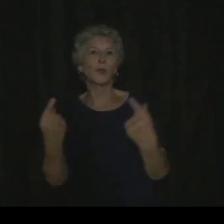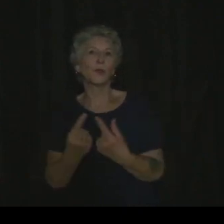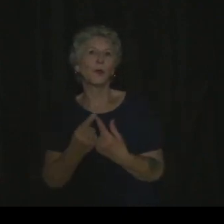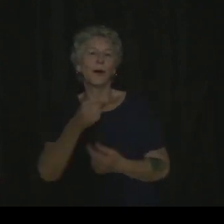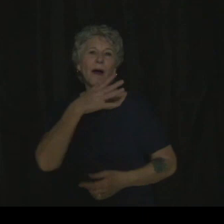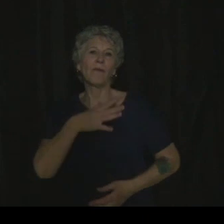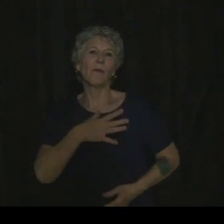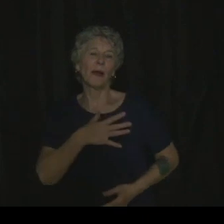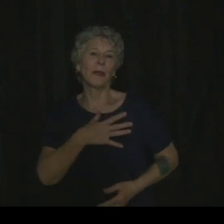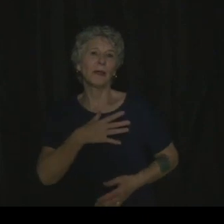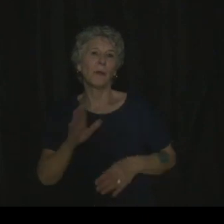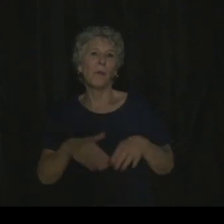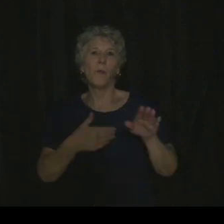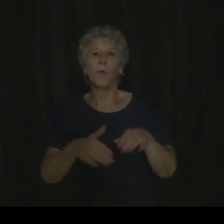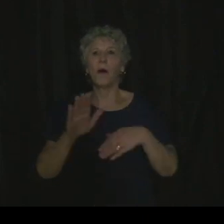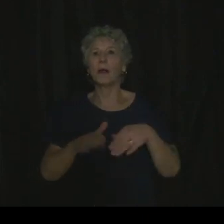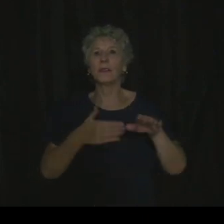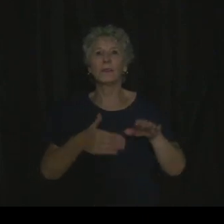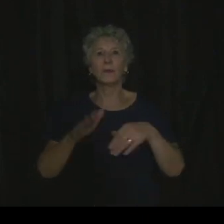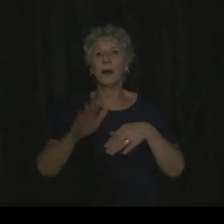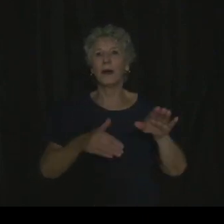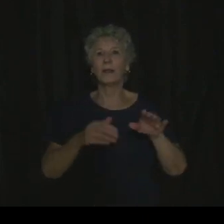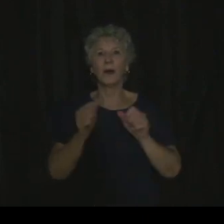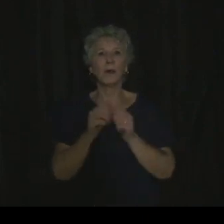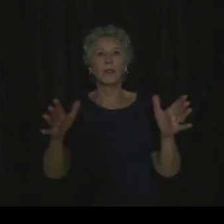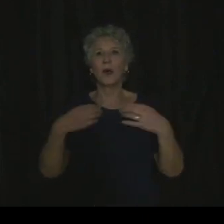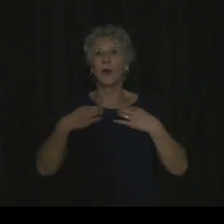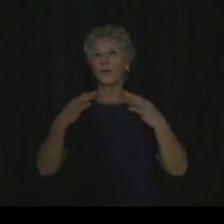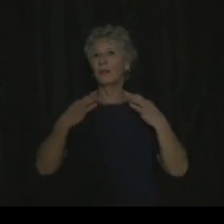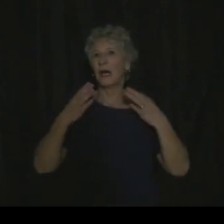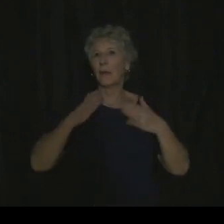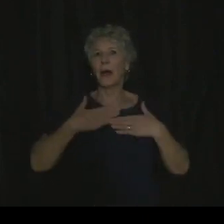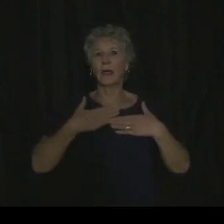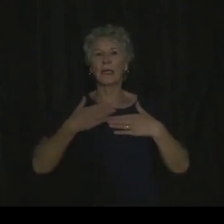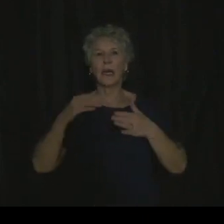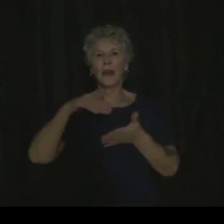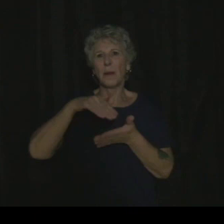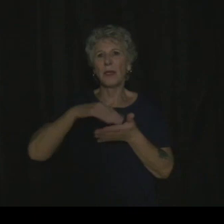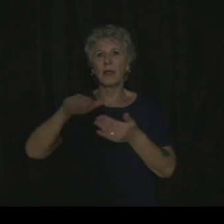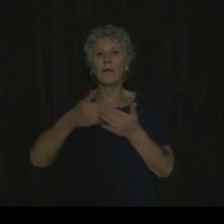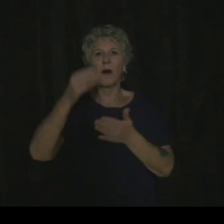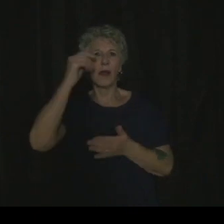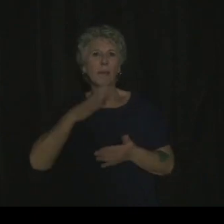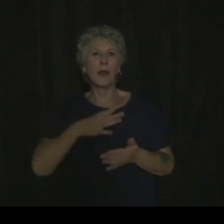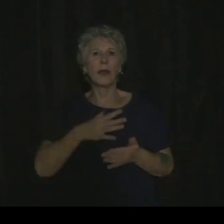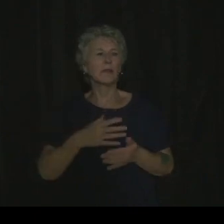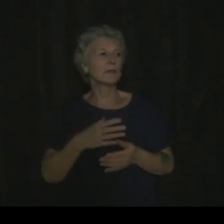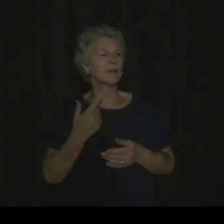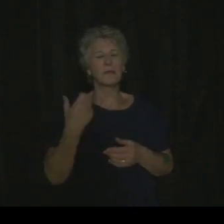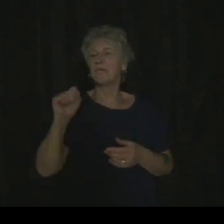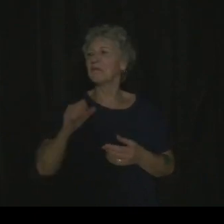feminists walked around bare-chested in the middle of all these men because they were so